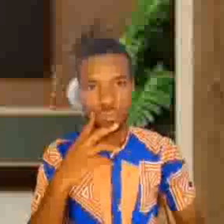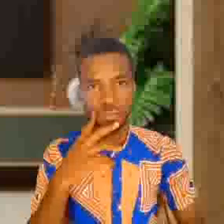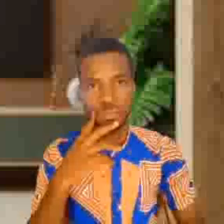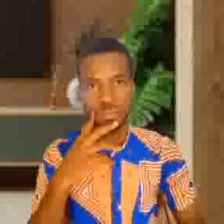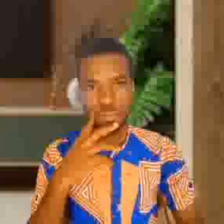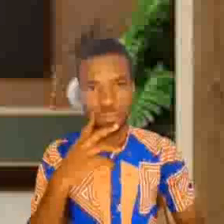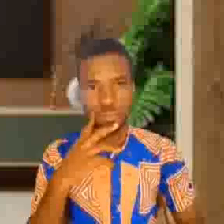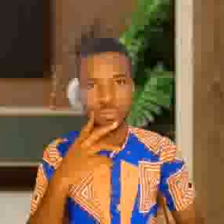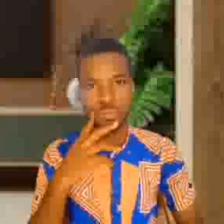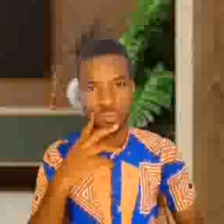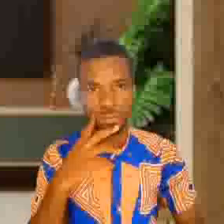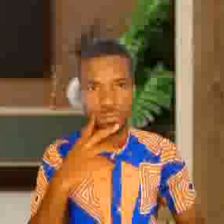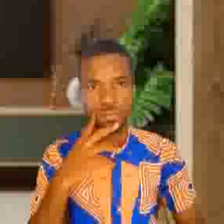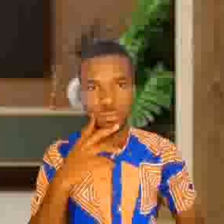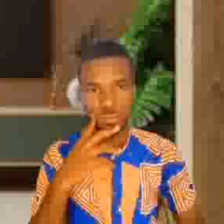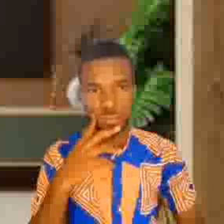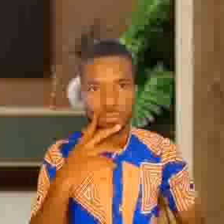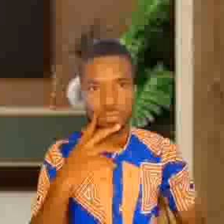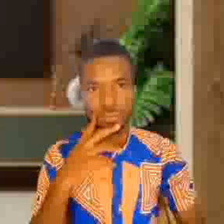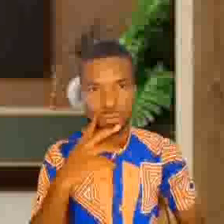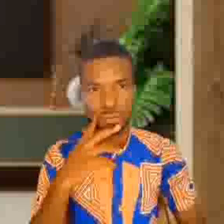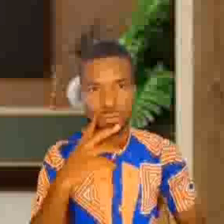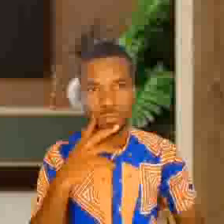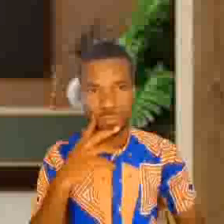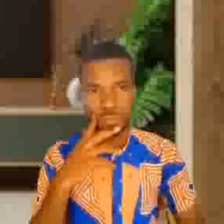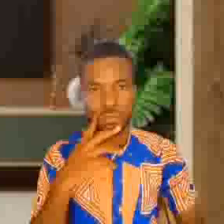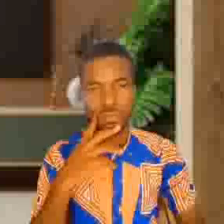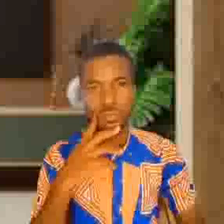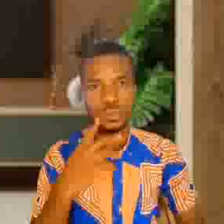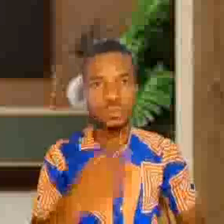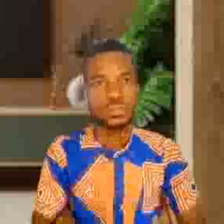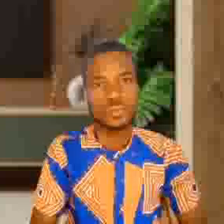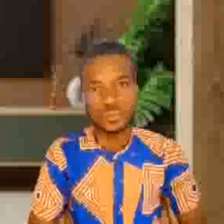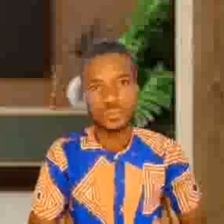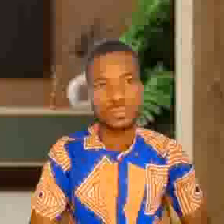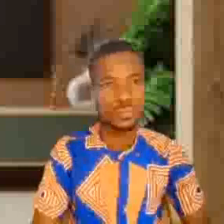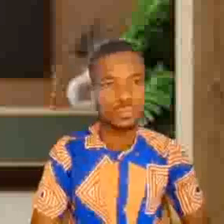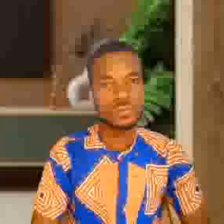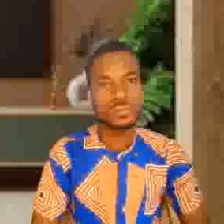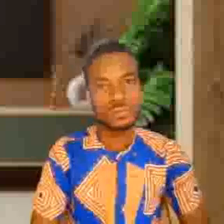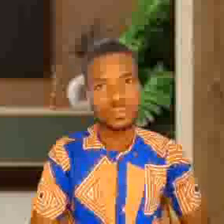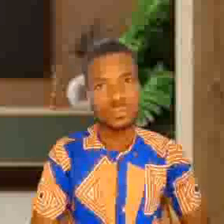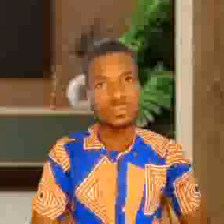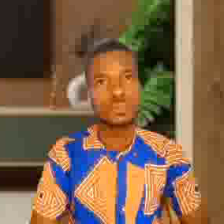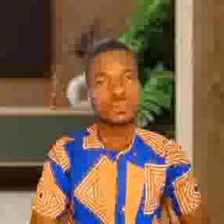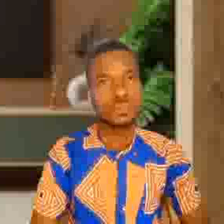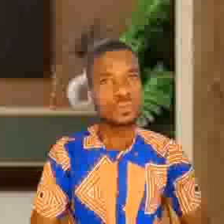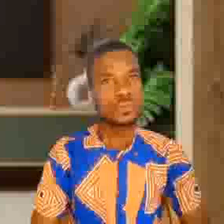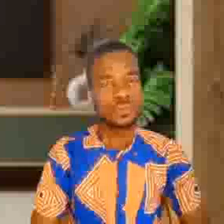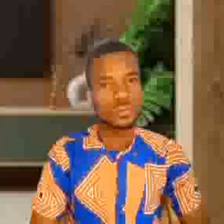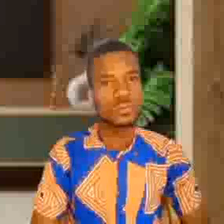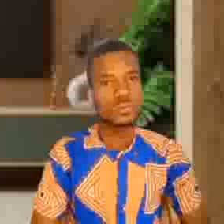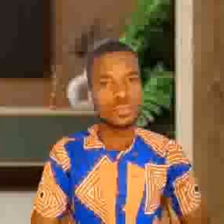open the heavens will not open. The kings of the lands are at liberty to go and consult